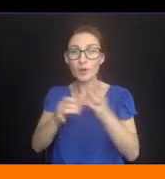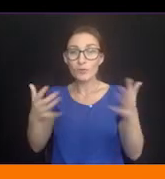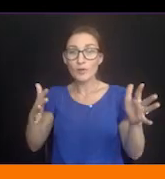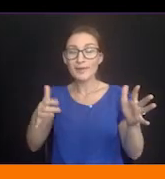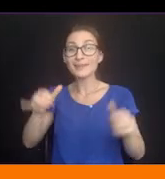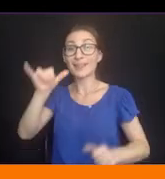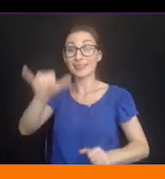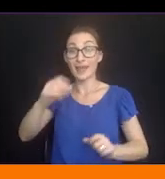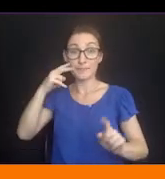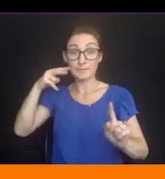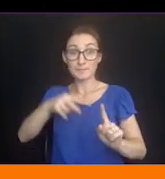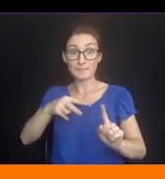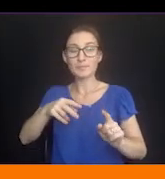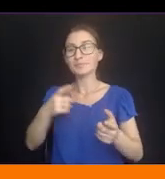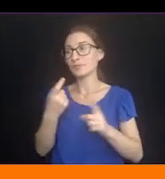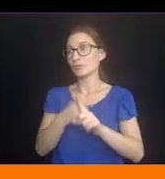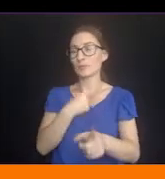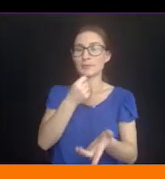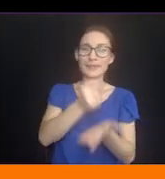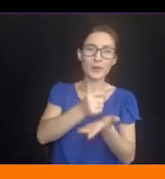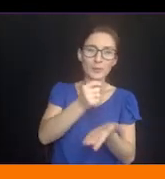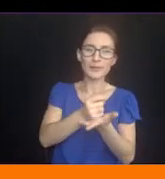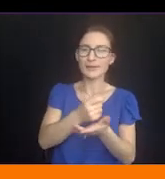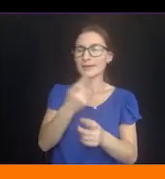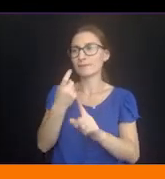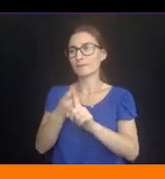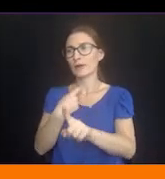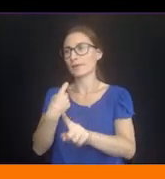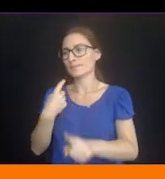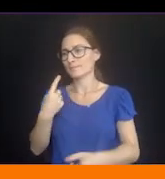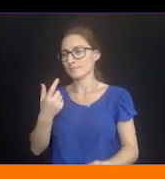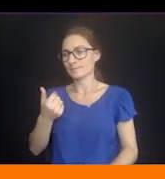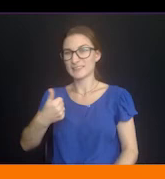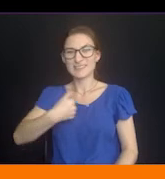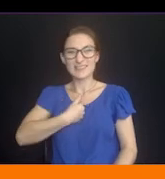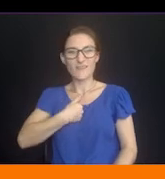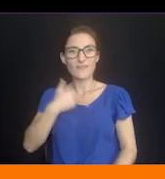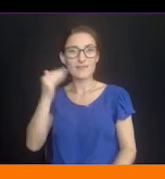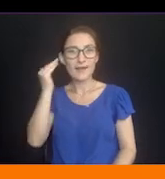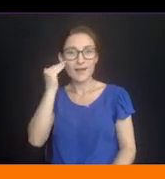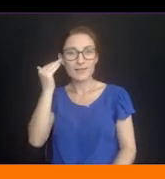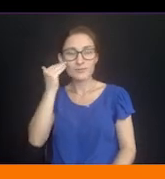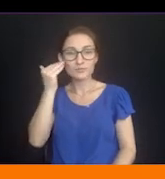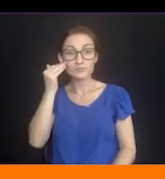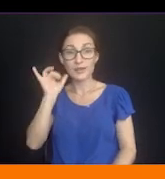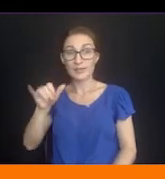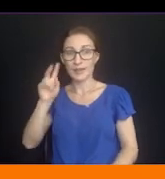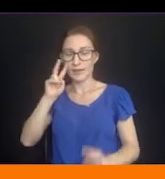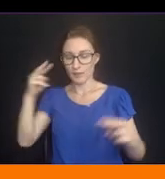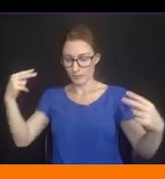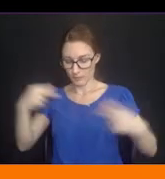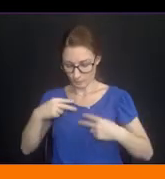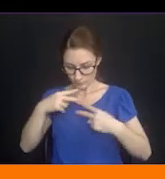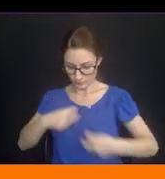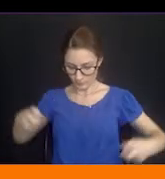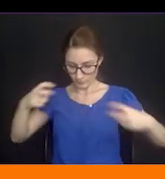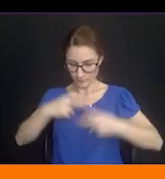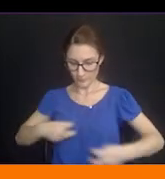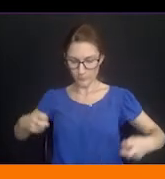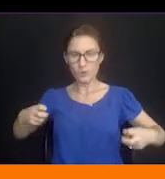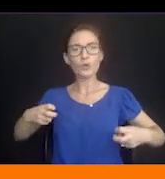condition from, and you know your issues, that insight itself, we can get that from therapy, you can just get that from